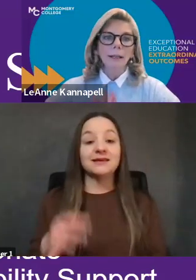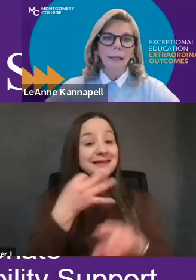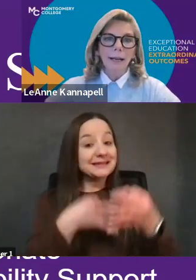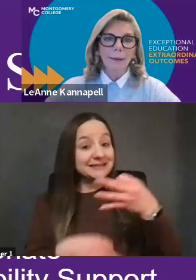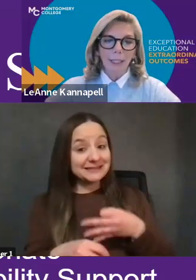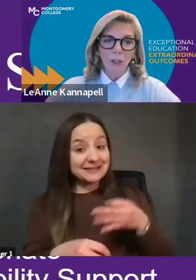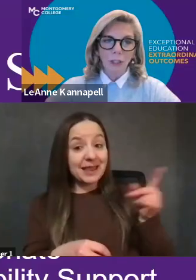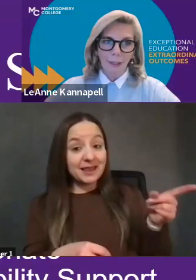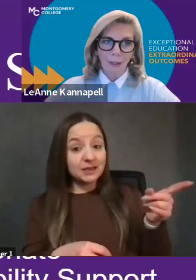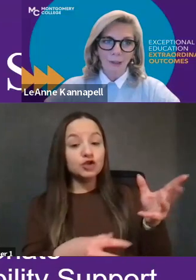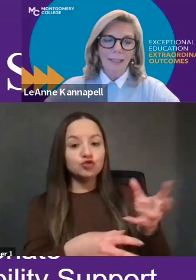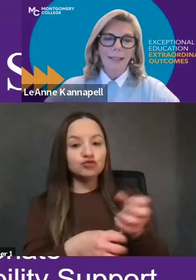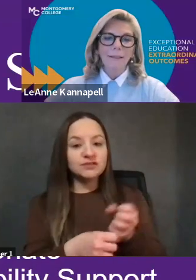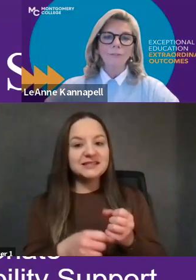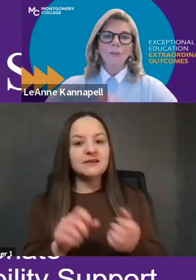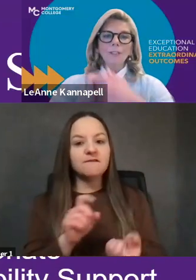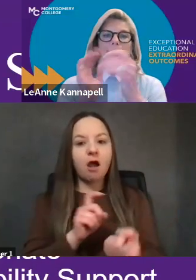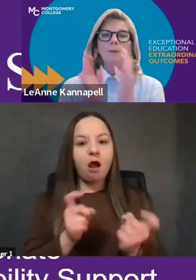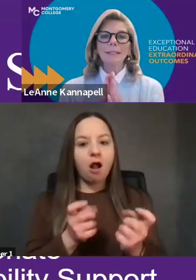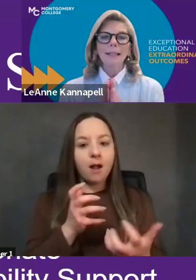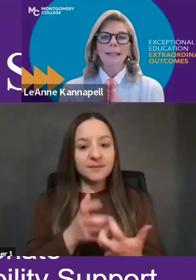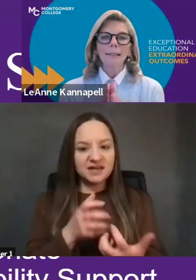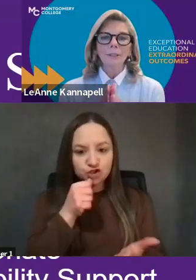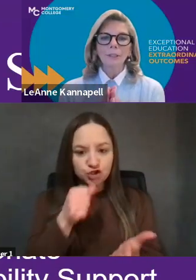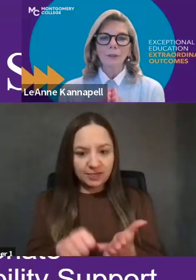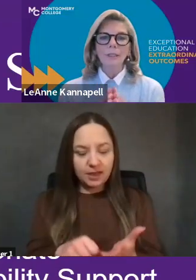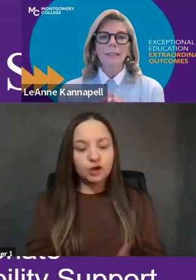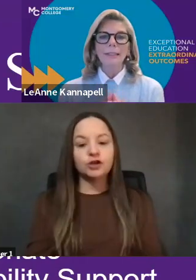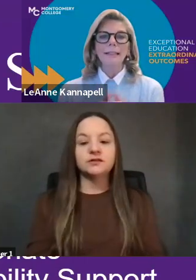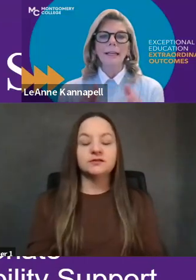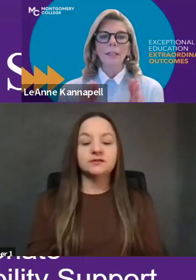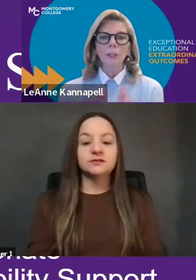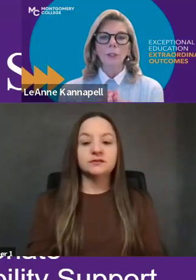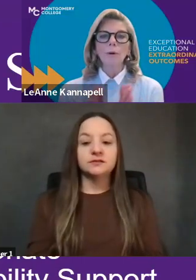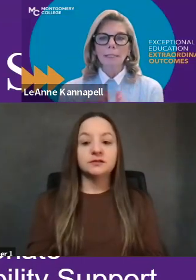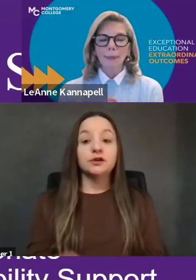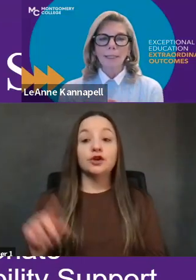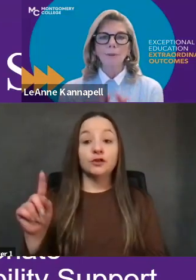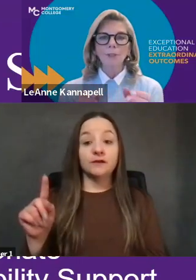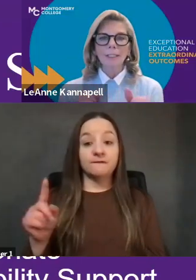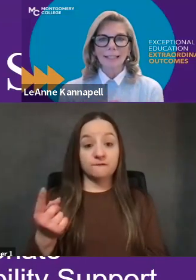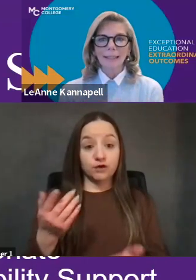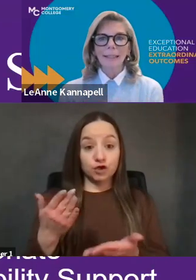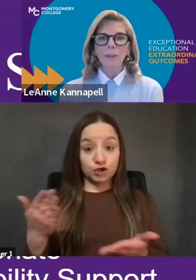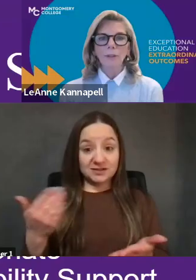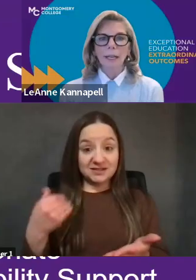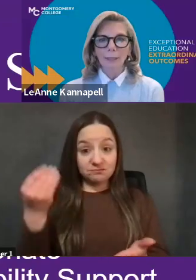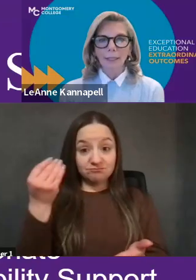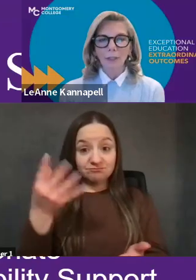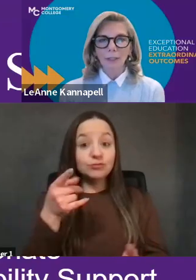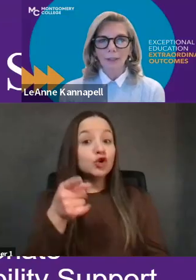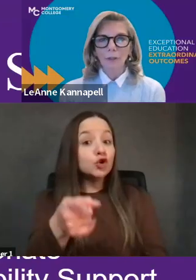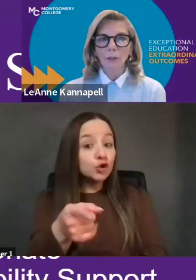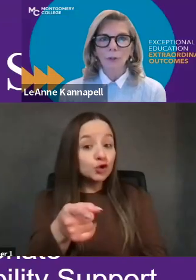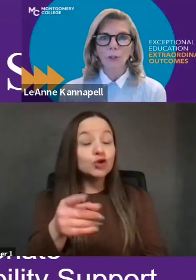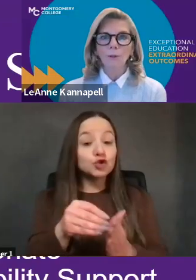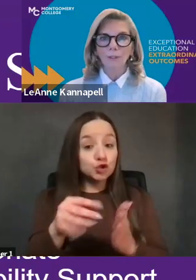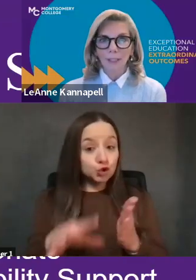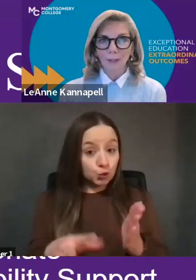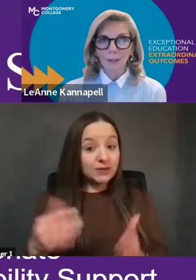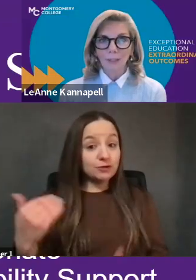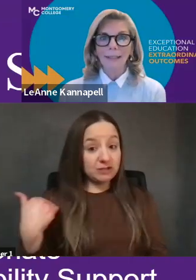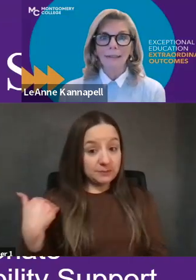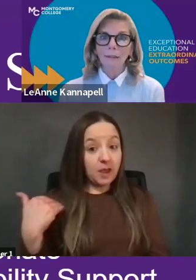your accommodation letter. The first thing we say to students is that you are responsible for sending your accommodation letter to